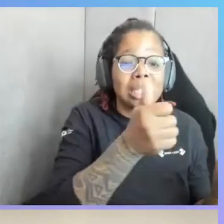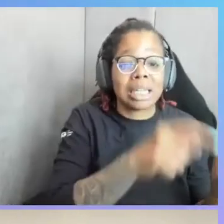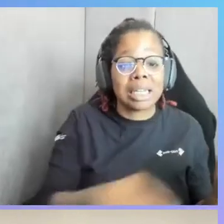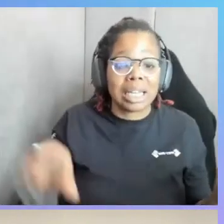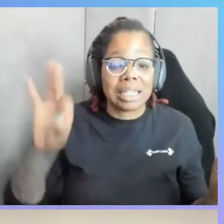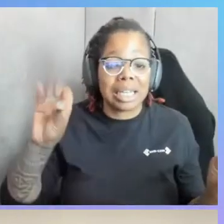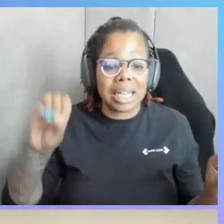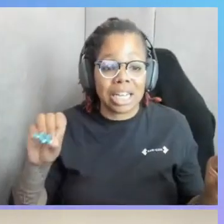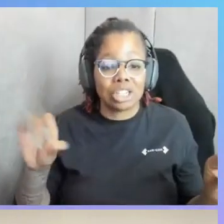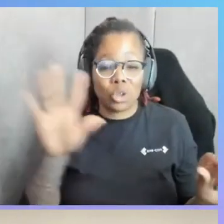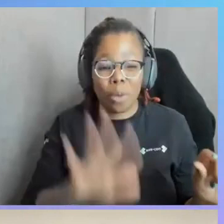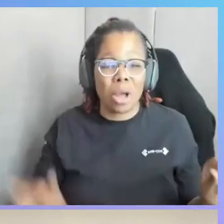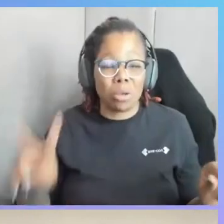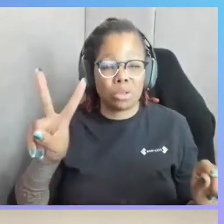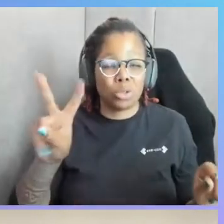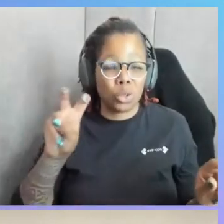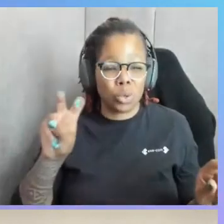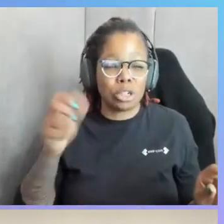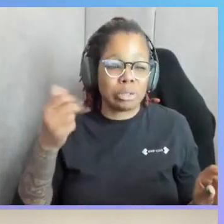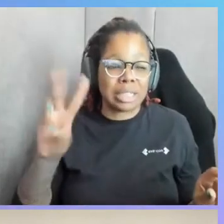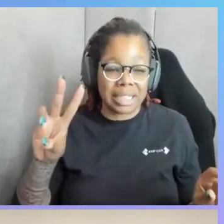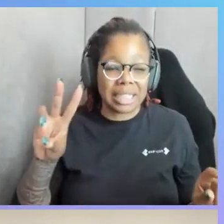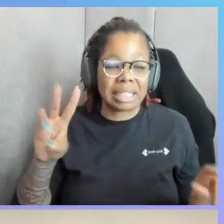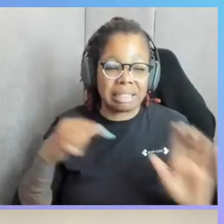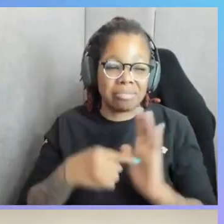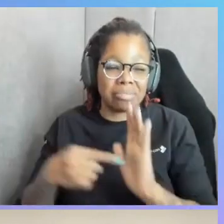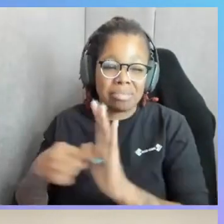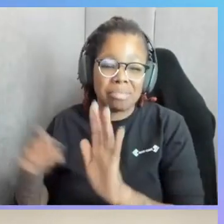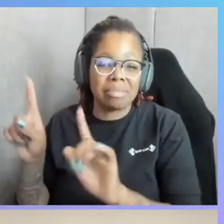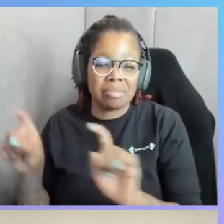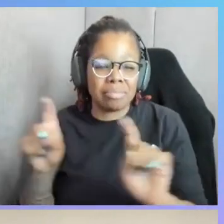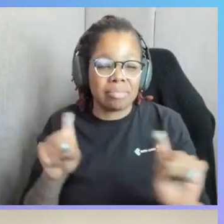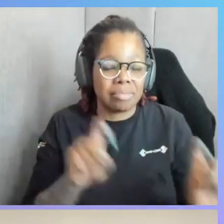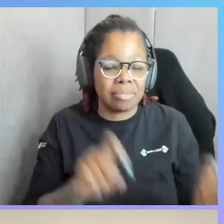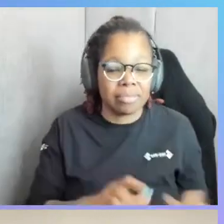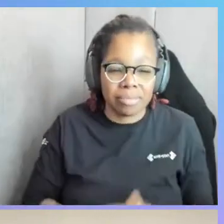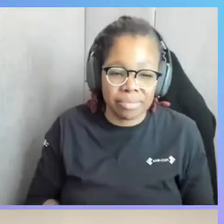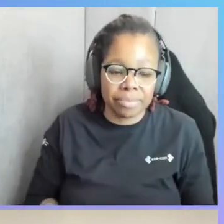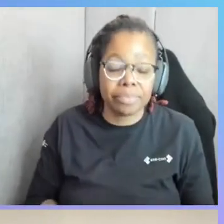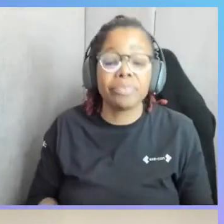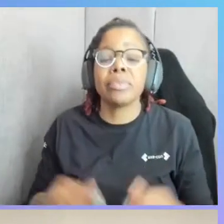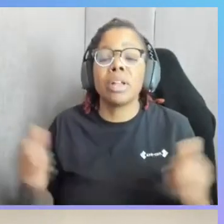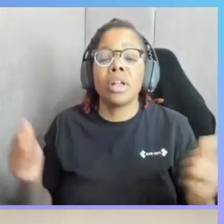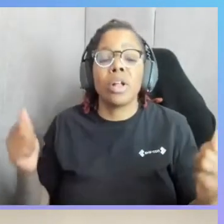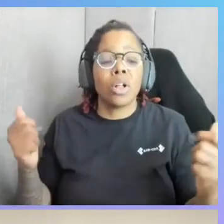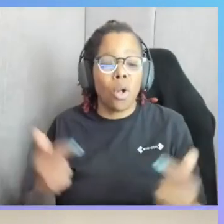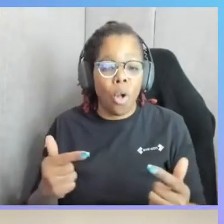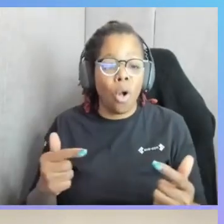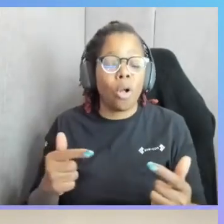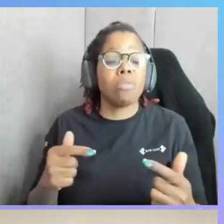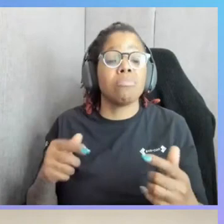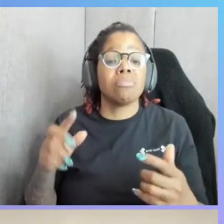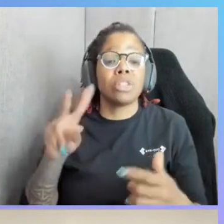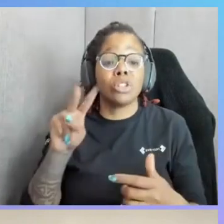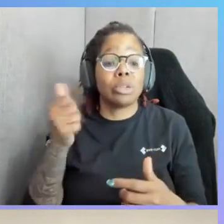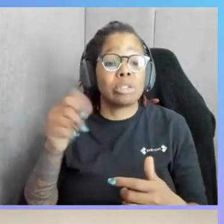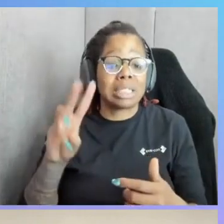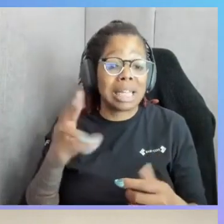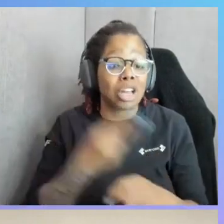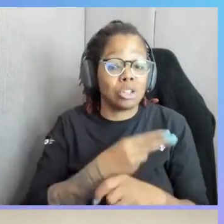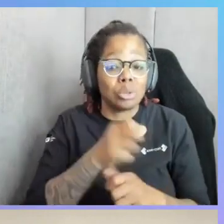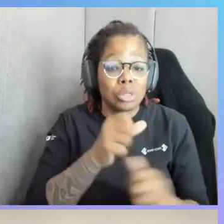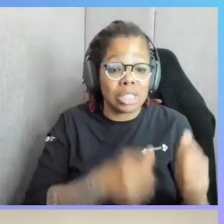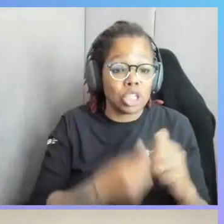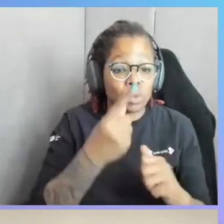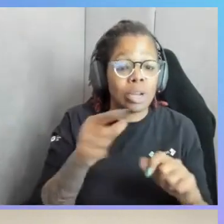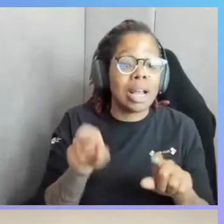total of about 216 swatches. Then I took all these swatches, used each one as either